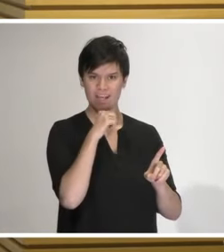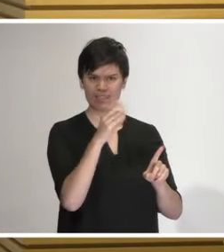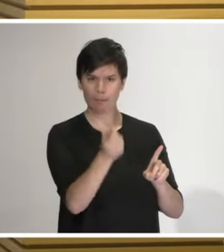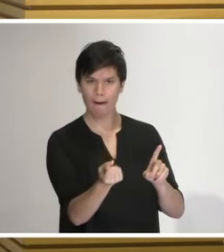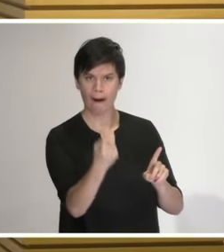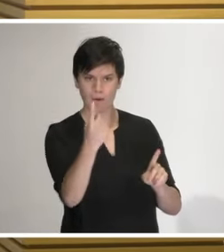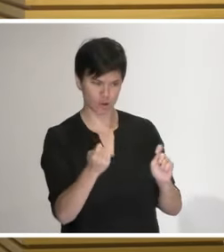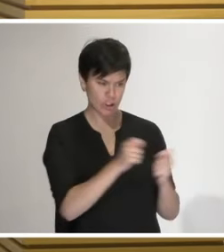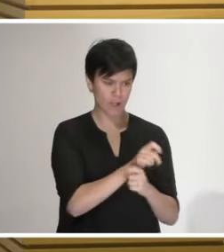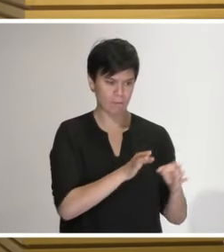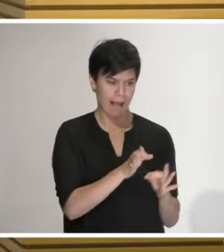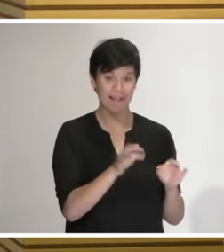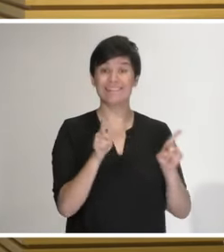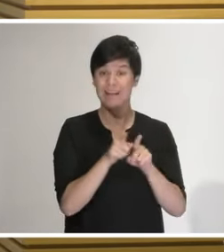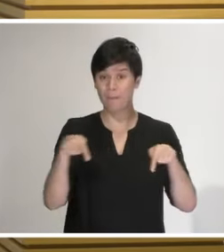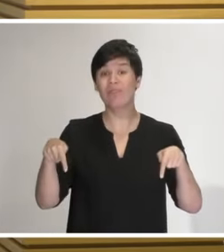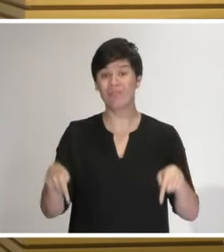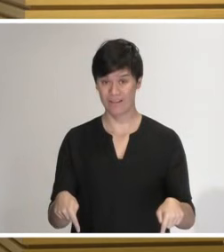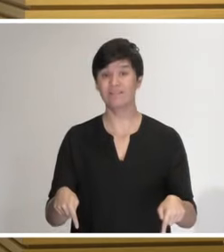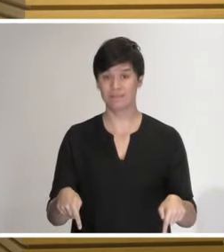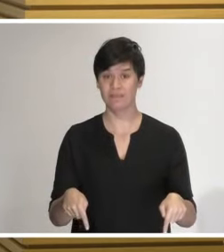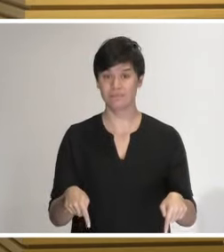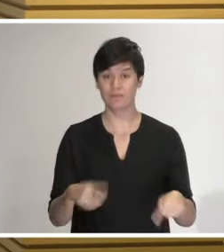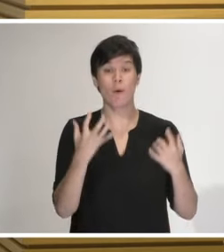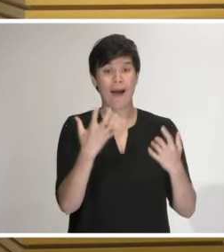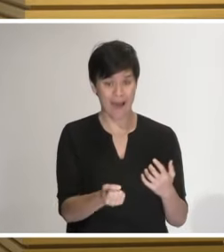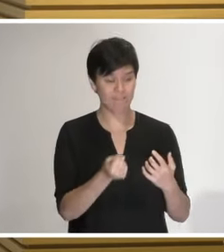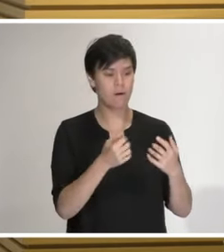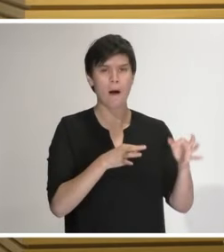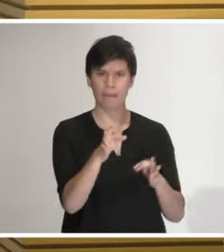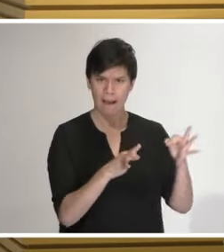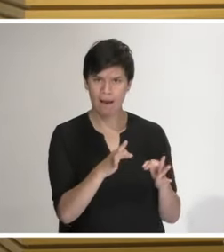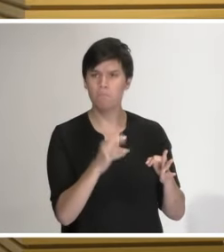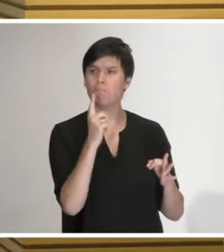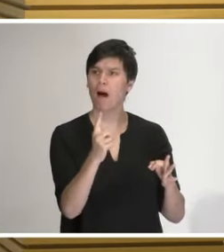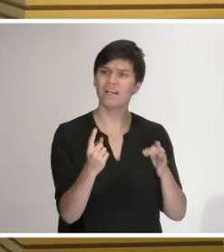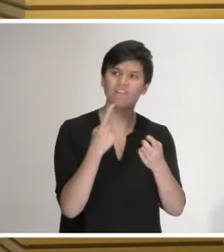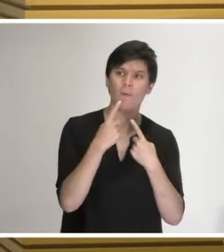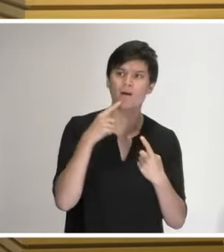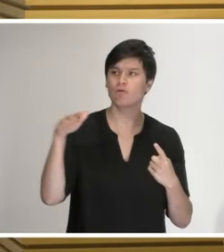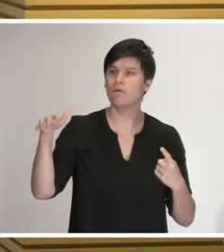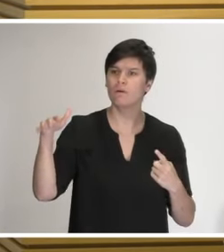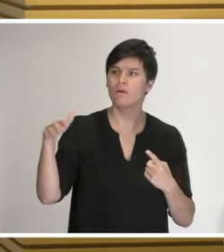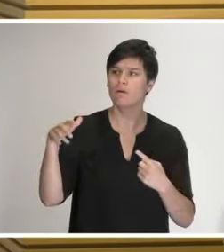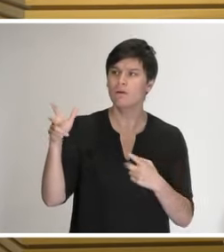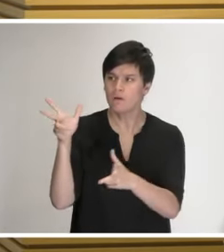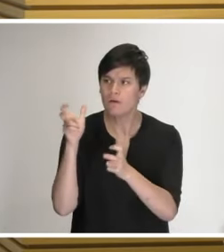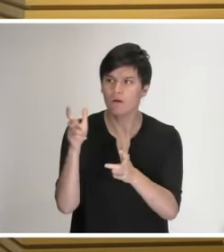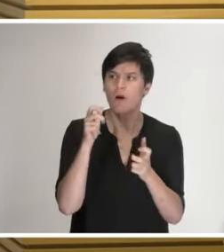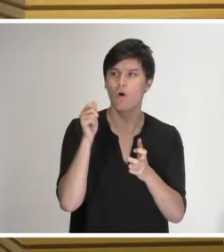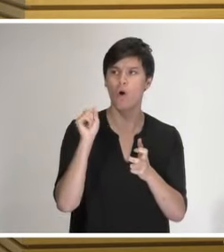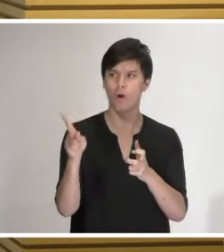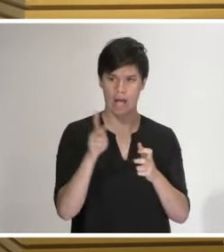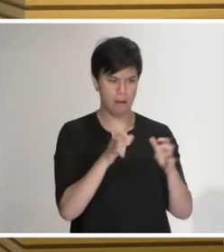country, and here, because we've got good levels of testing happening, that's providing us with really good information. So we're increasingly confident that